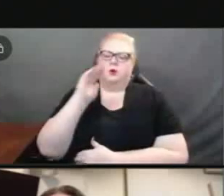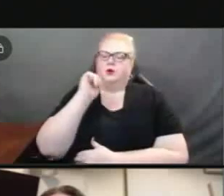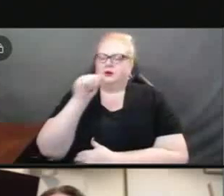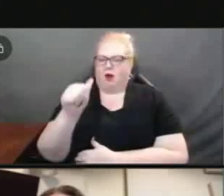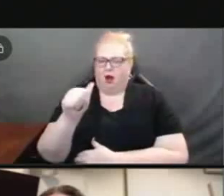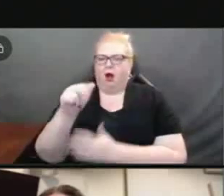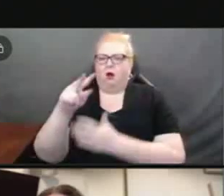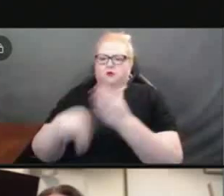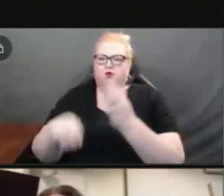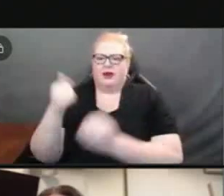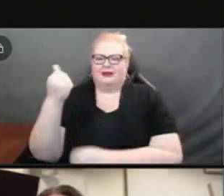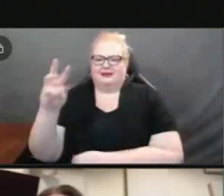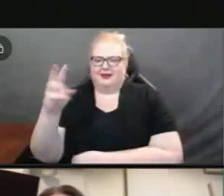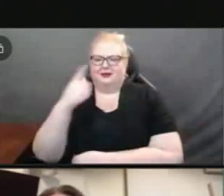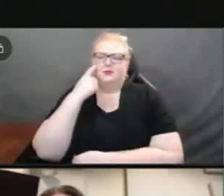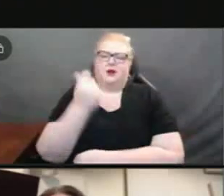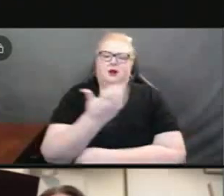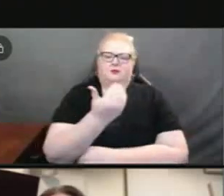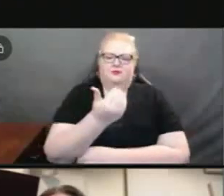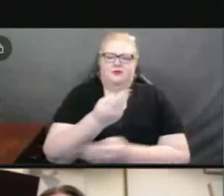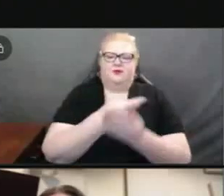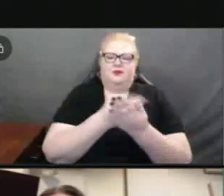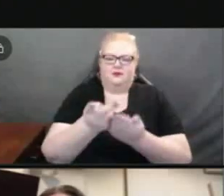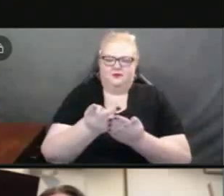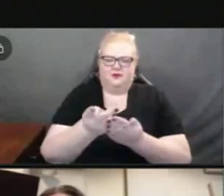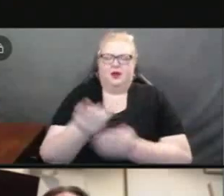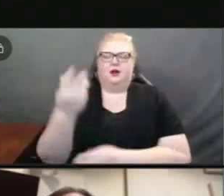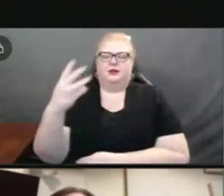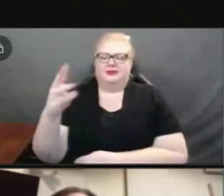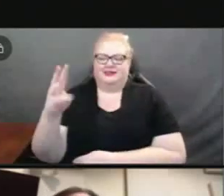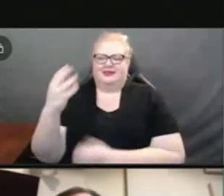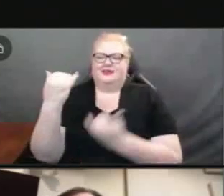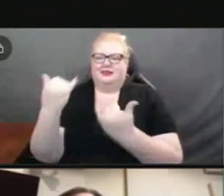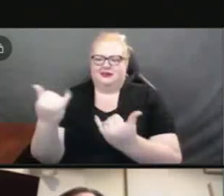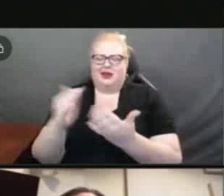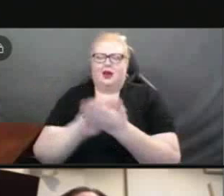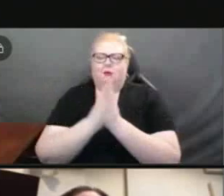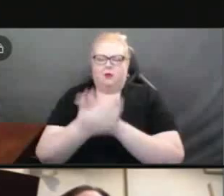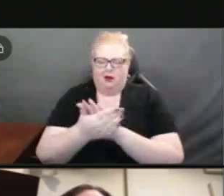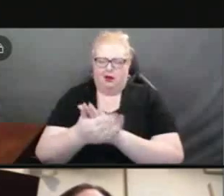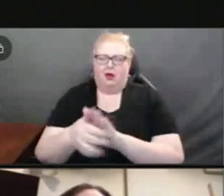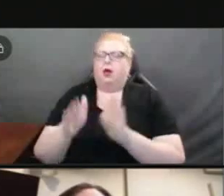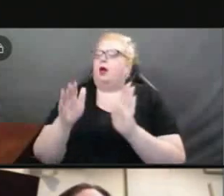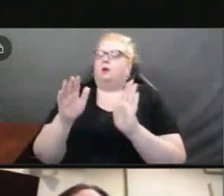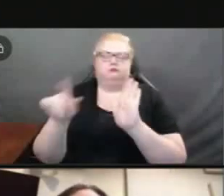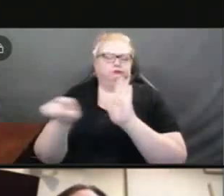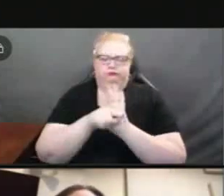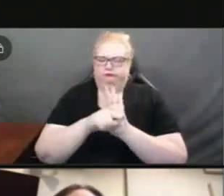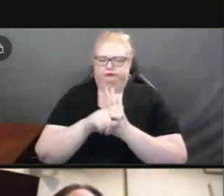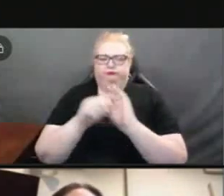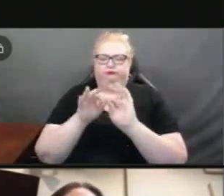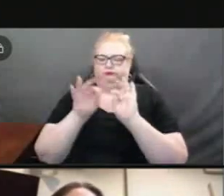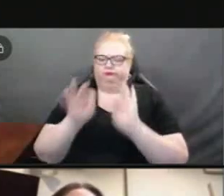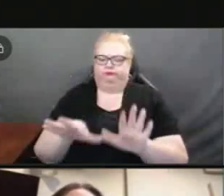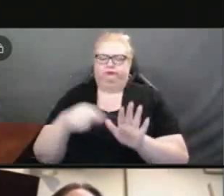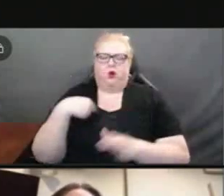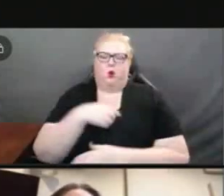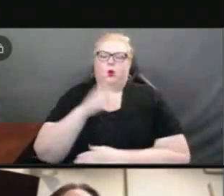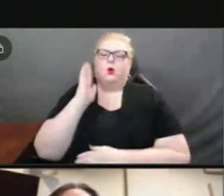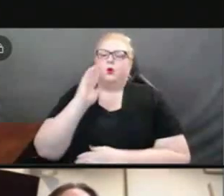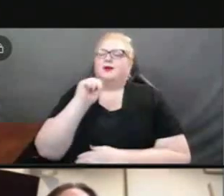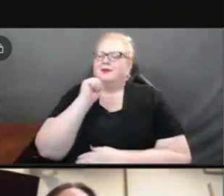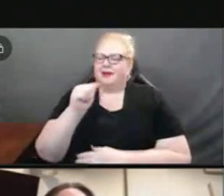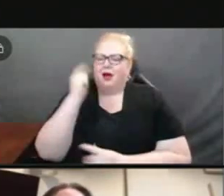failed. By the virtue of 15 failing, item number 16 became moot. Moot meaning we will not be considering item